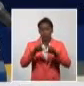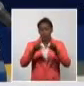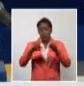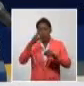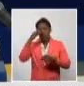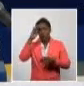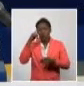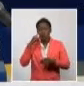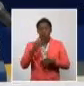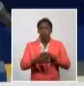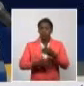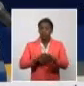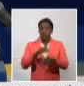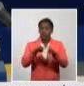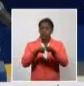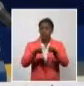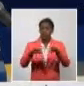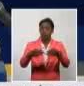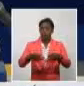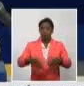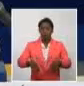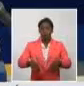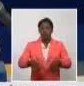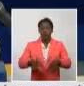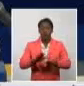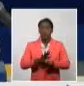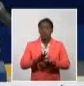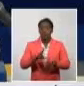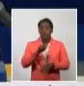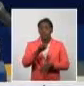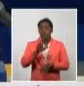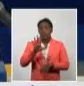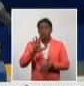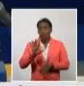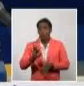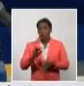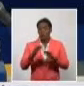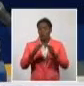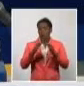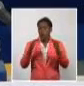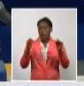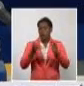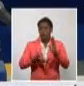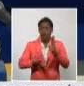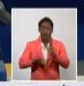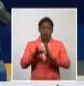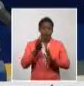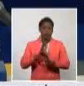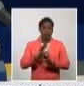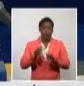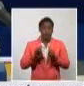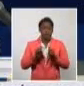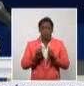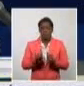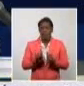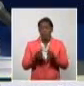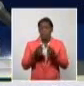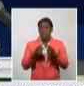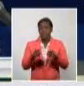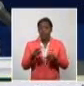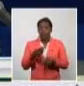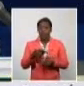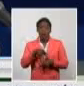old, and 1 is 3 years old, and from the municipality of Havana del Este here in Havana, and